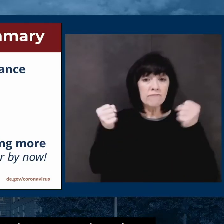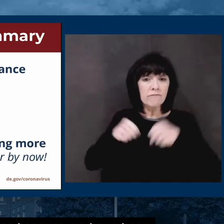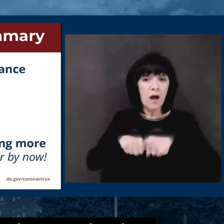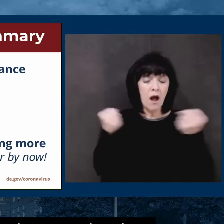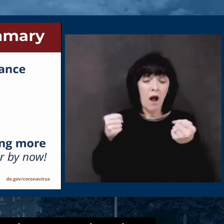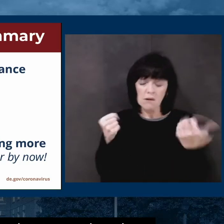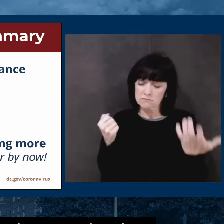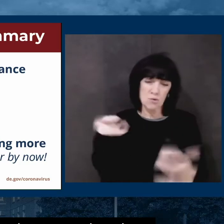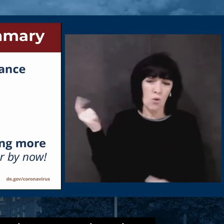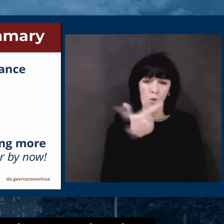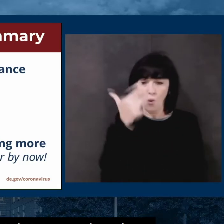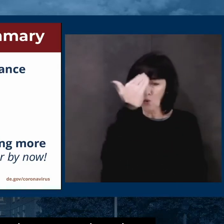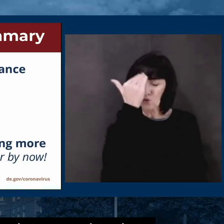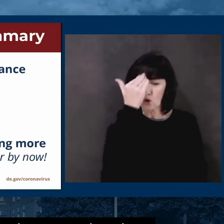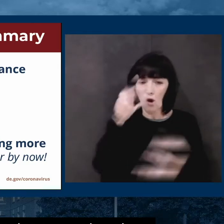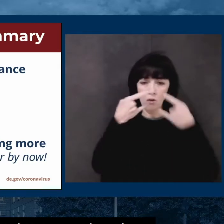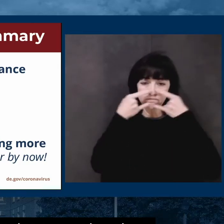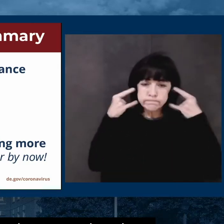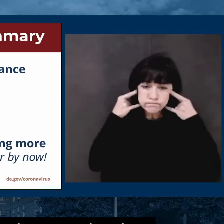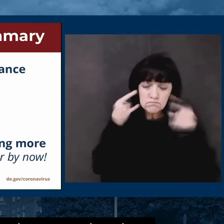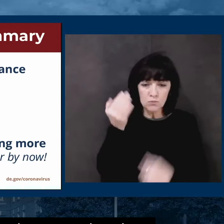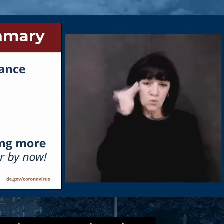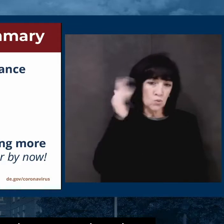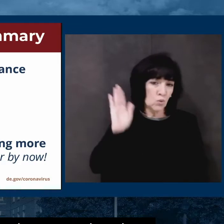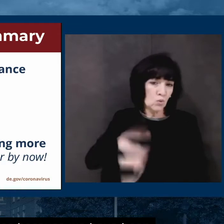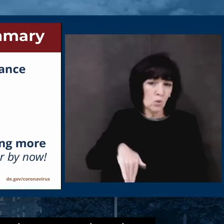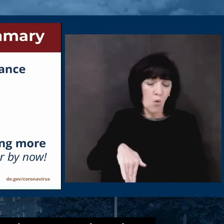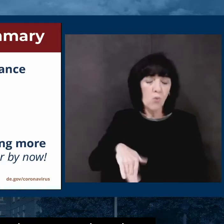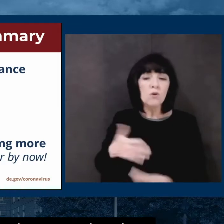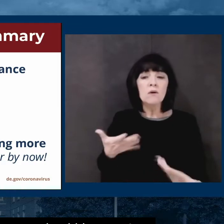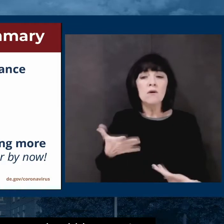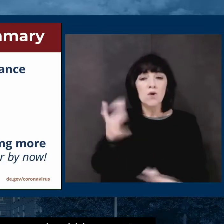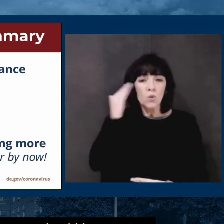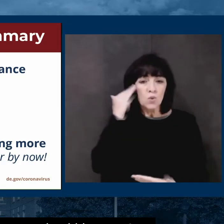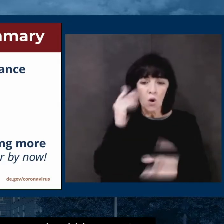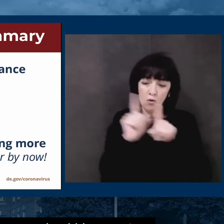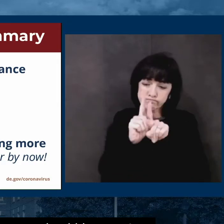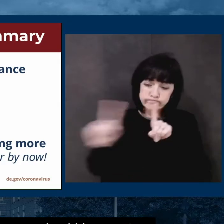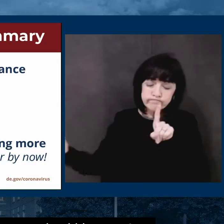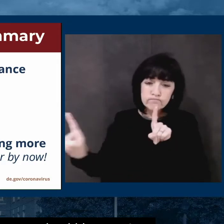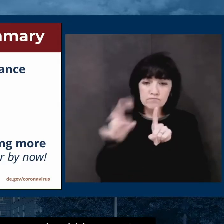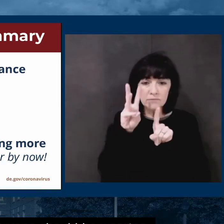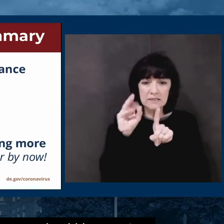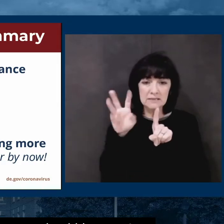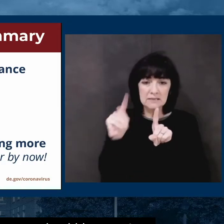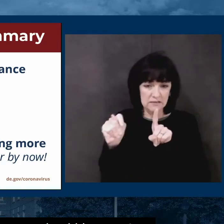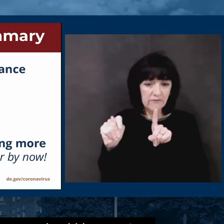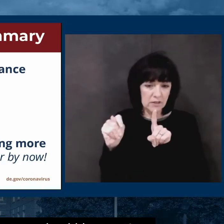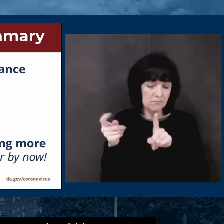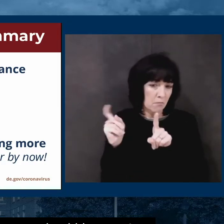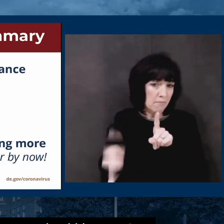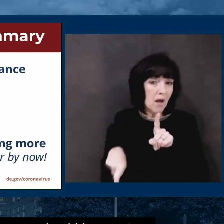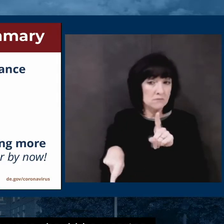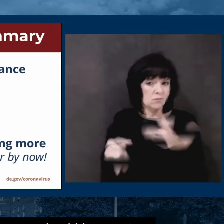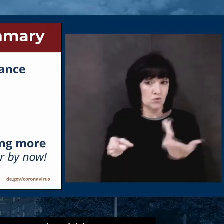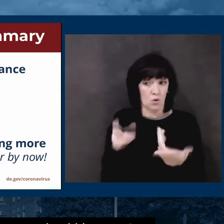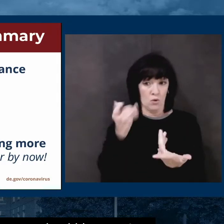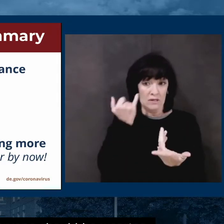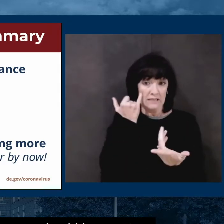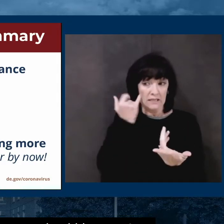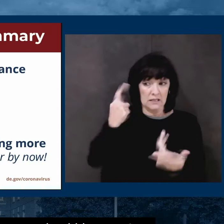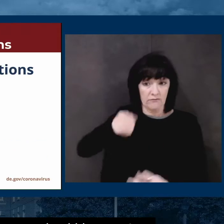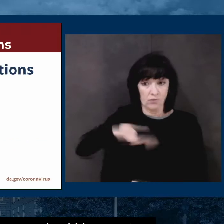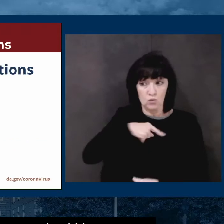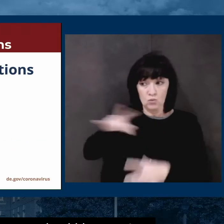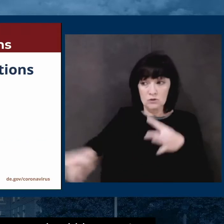feet of distance, and some of the other, restrictions that we have out there specific to different activities and events. Looking at the